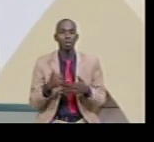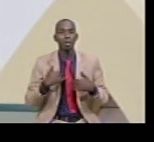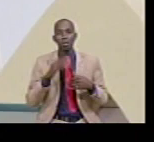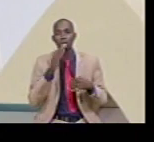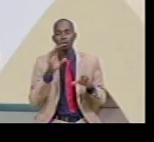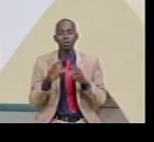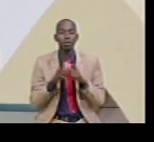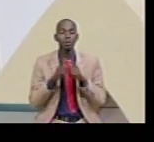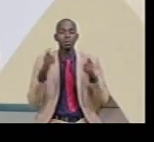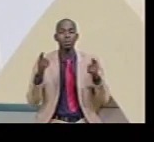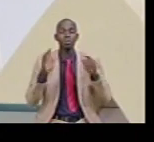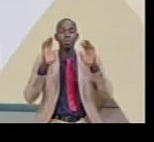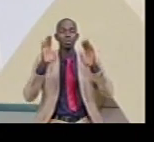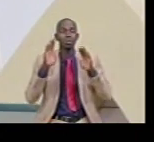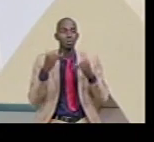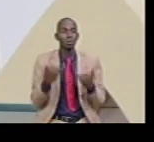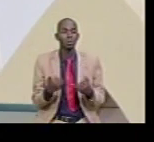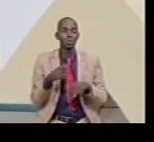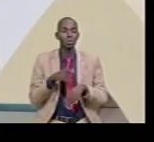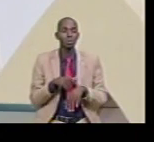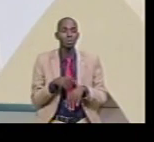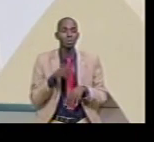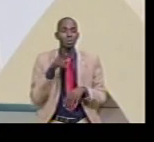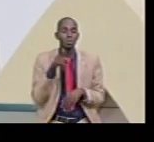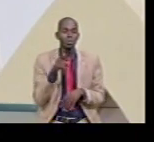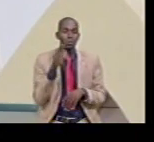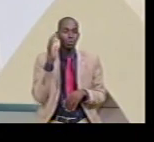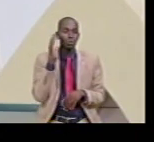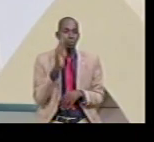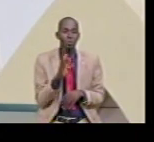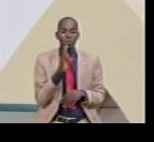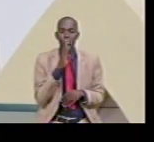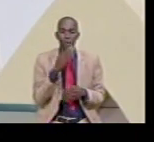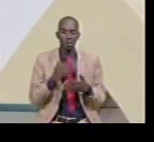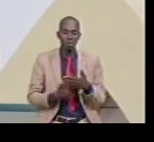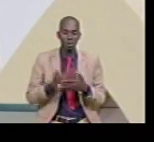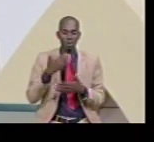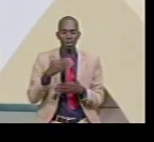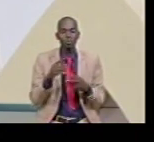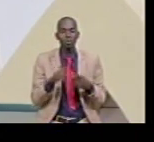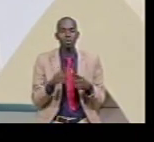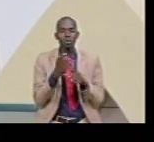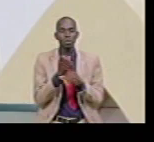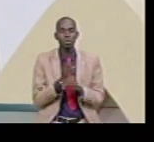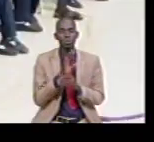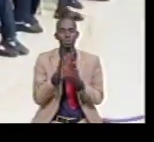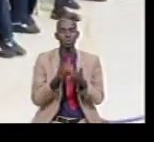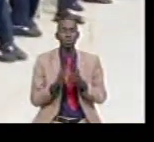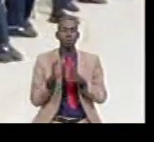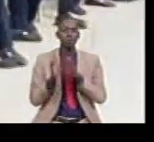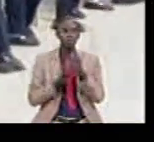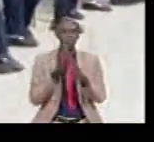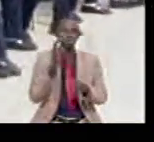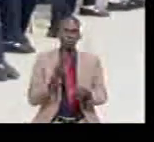time you will be the next to testify in Jesus' name.